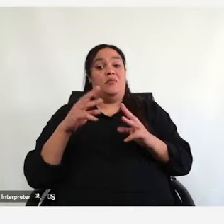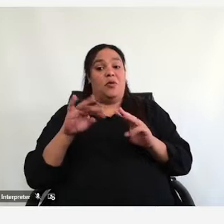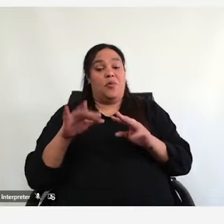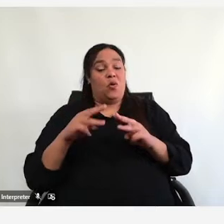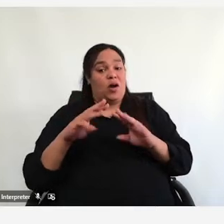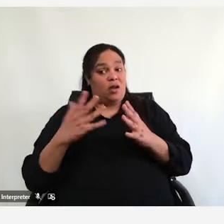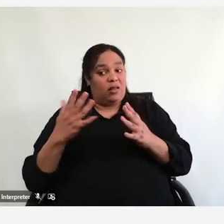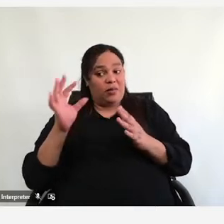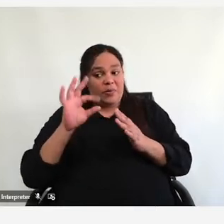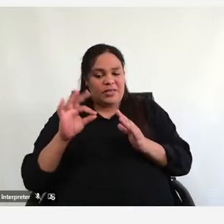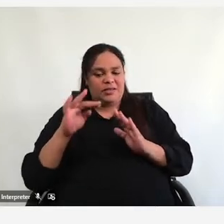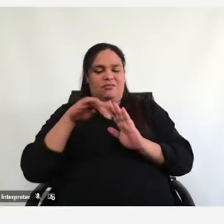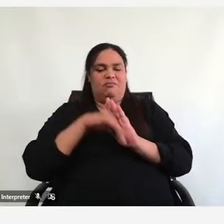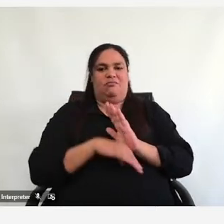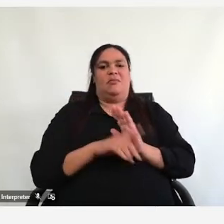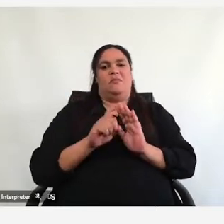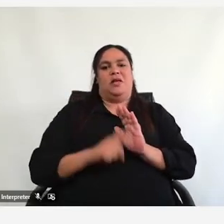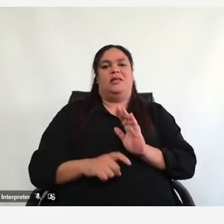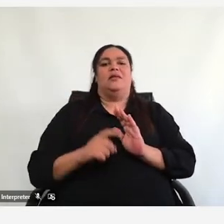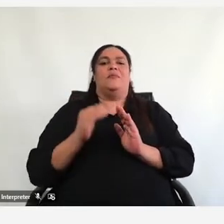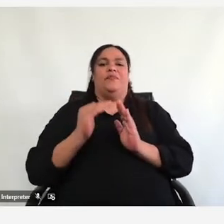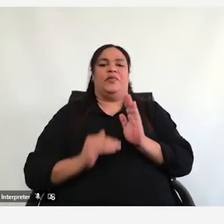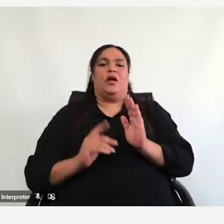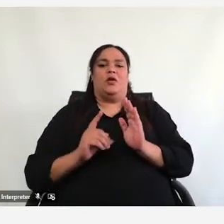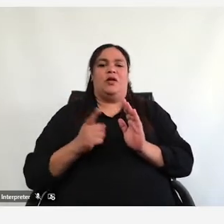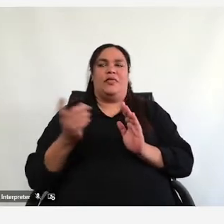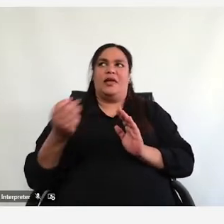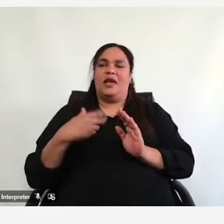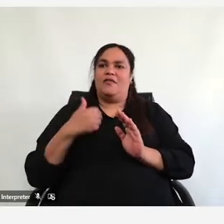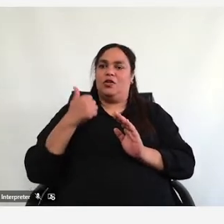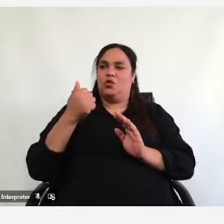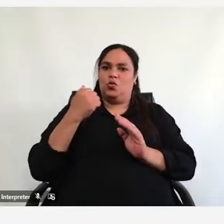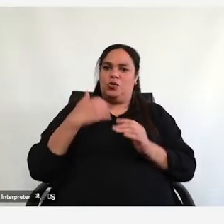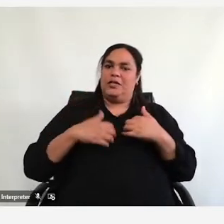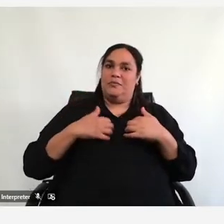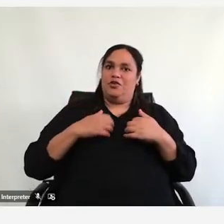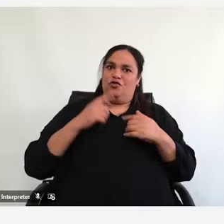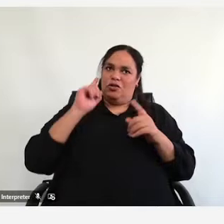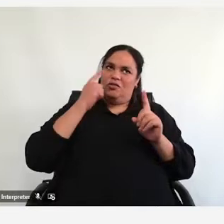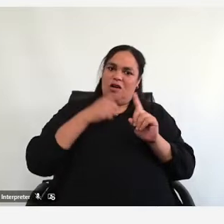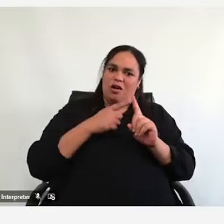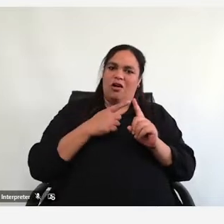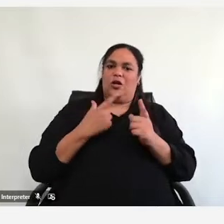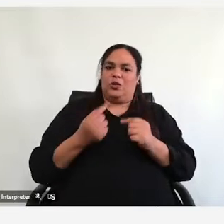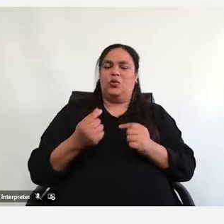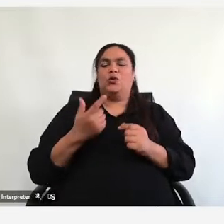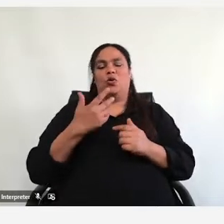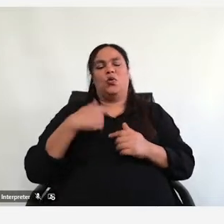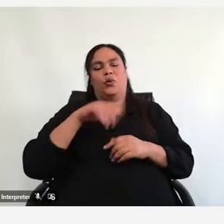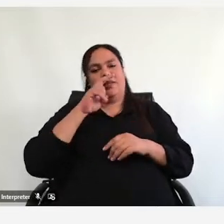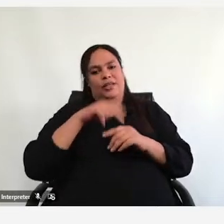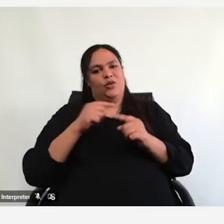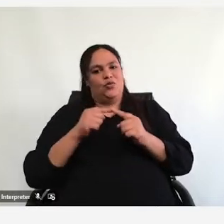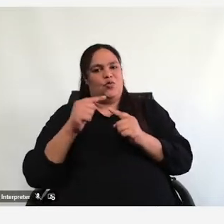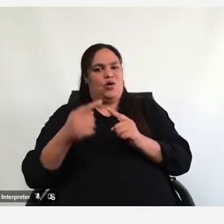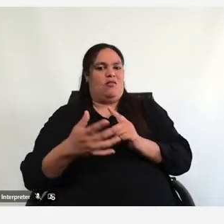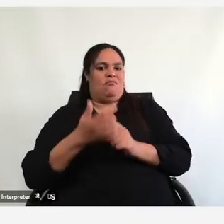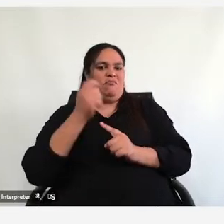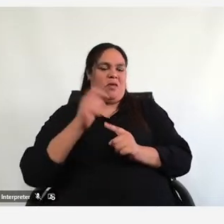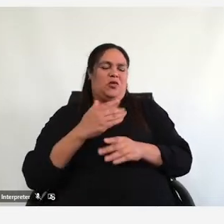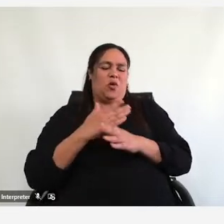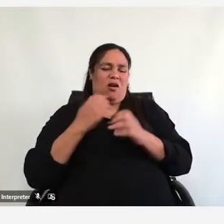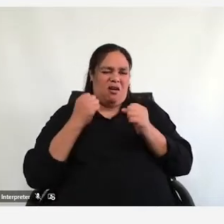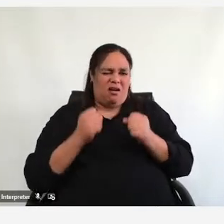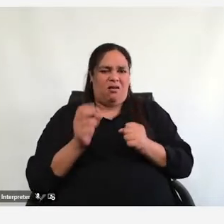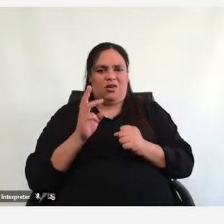further. Premier gave us a very ambitious target to get to, so we need to be able to get to that, and we will work very